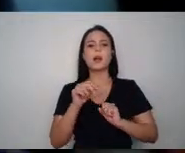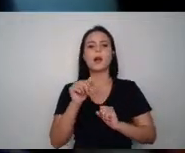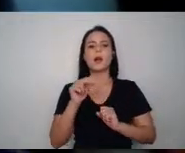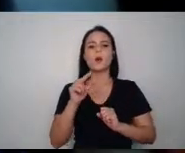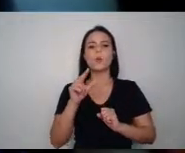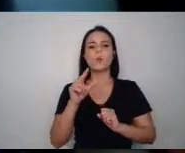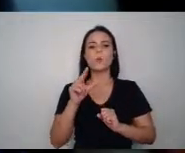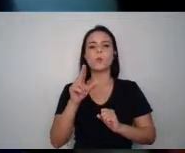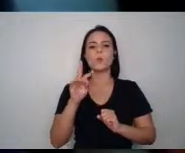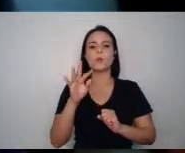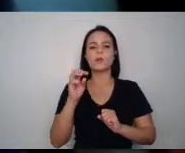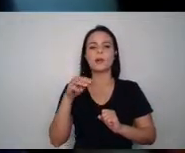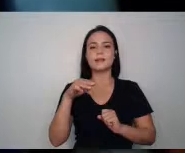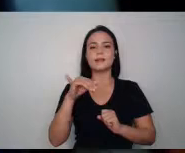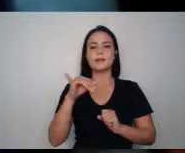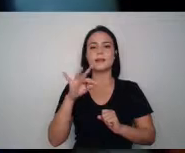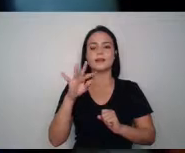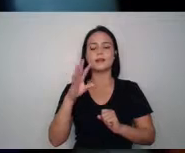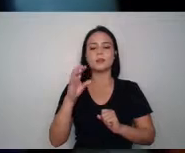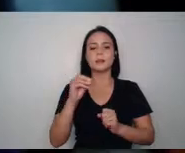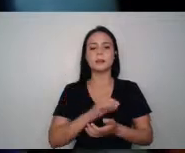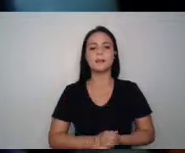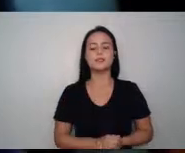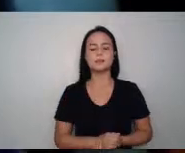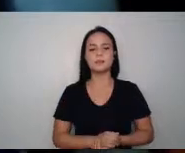course, because of automation,